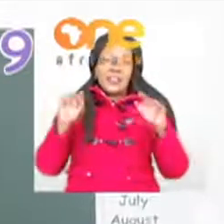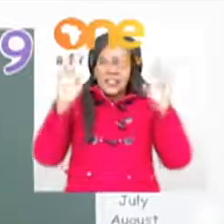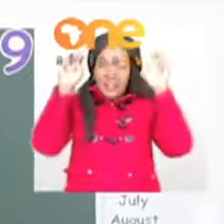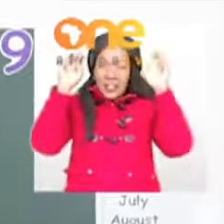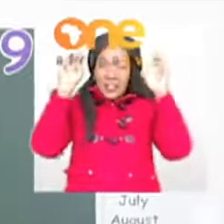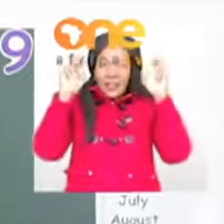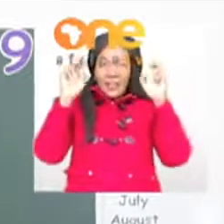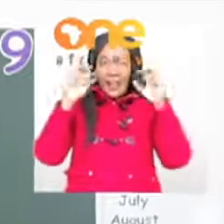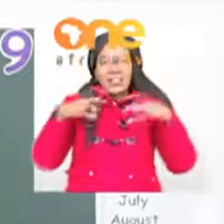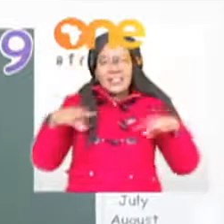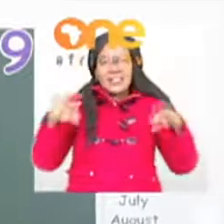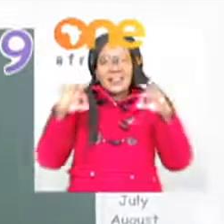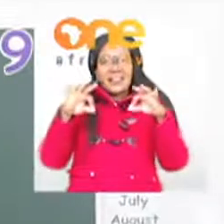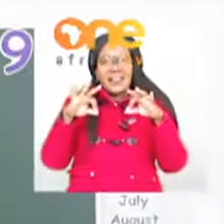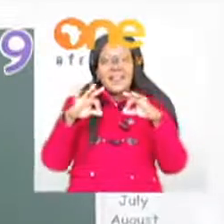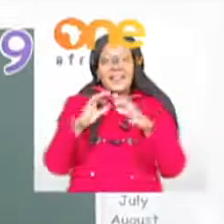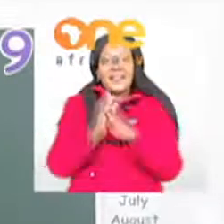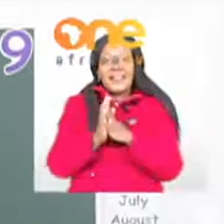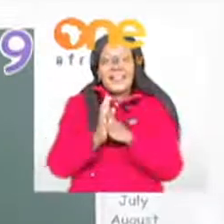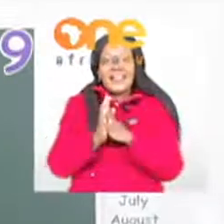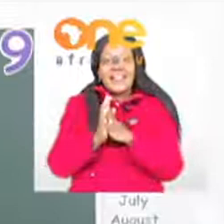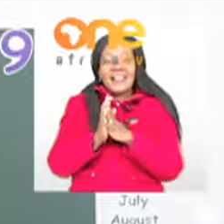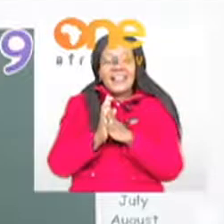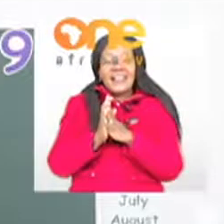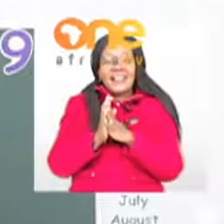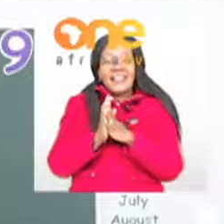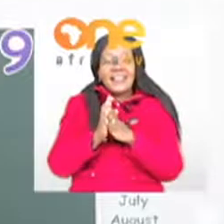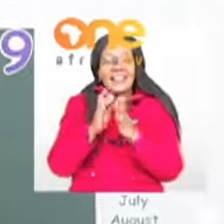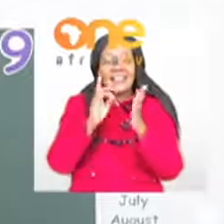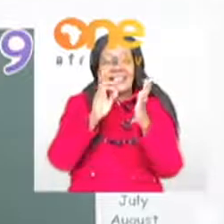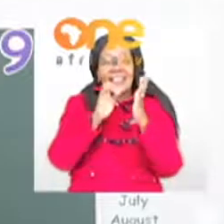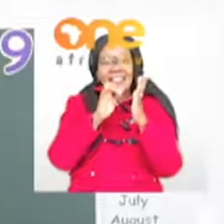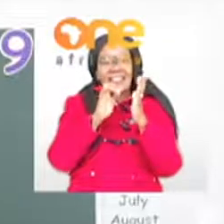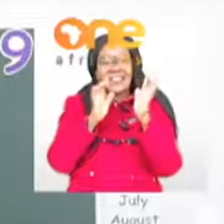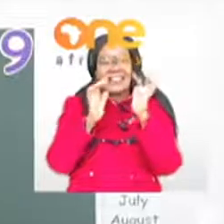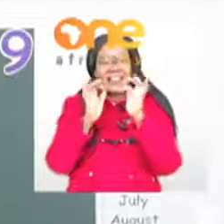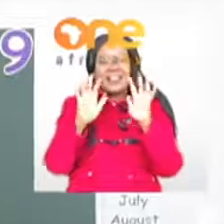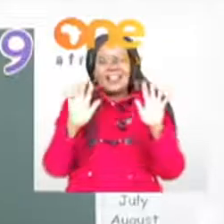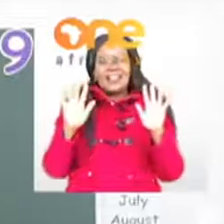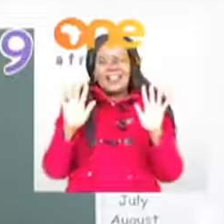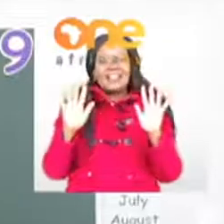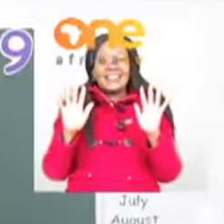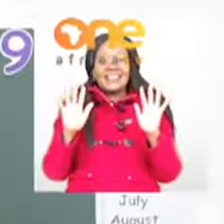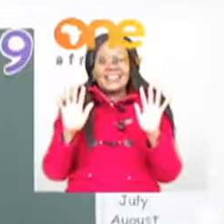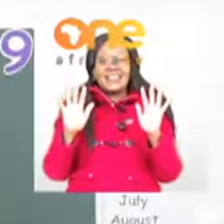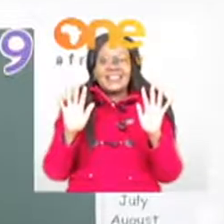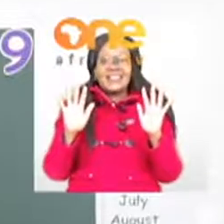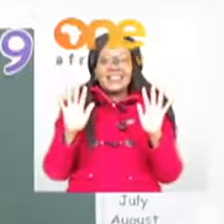is farm. Let's sanitize our hands.